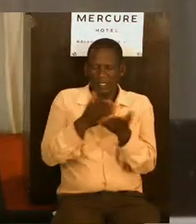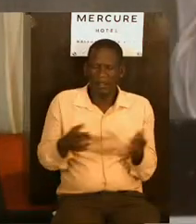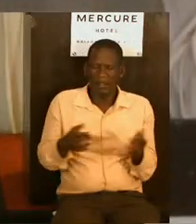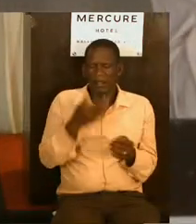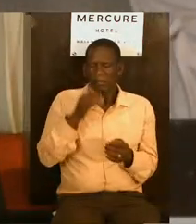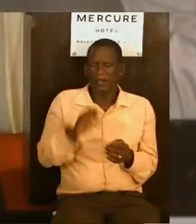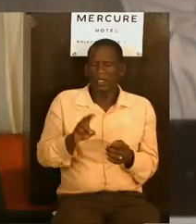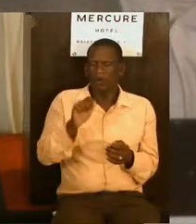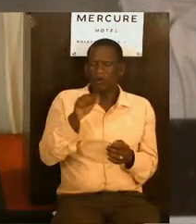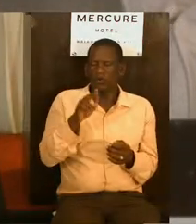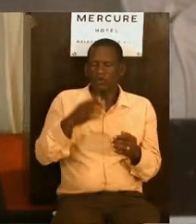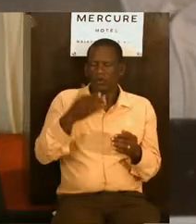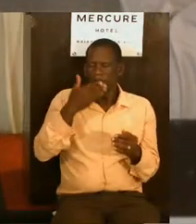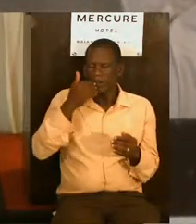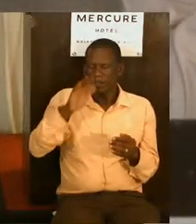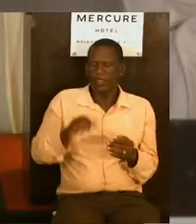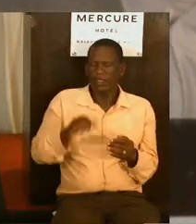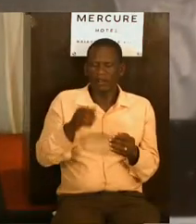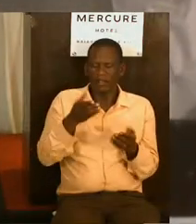foreign